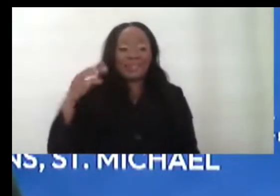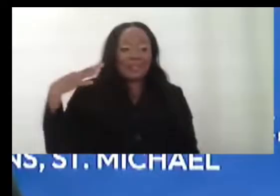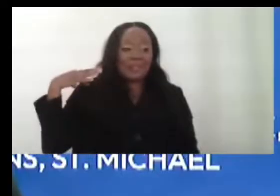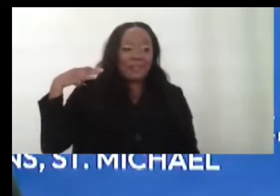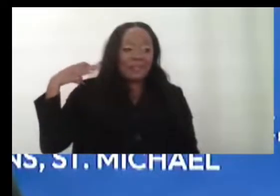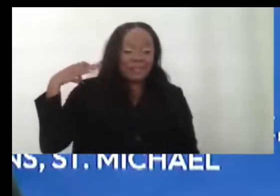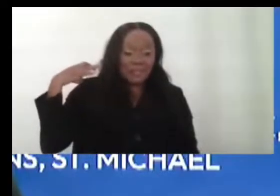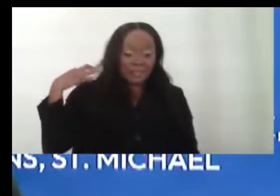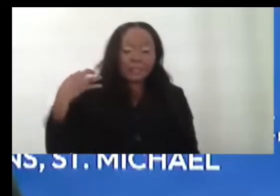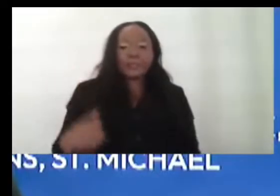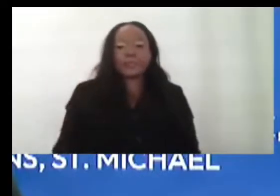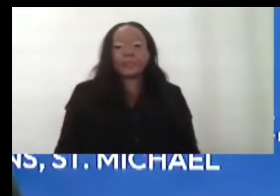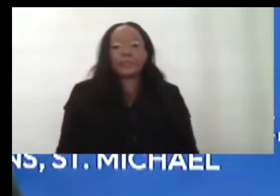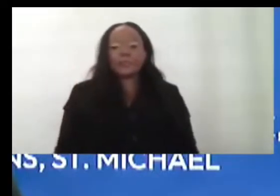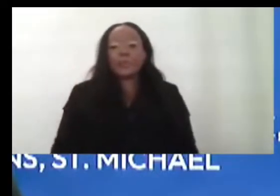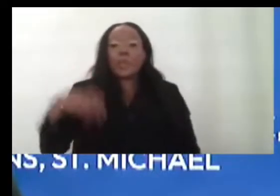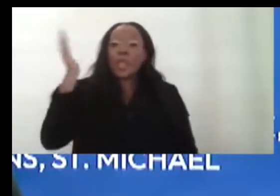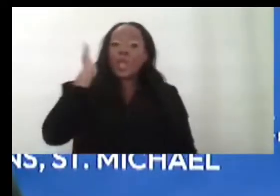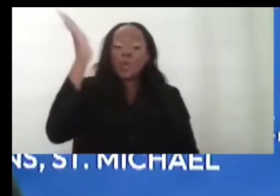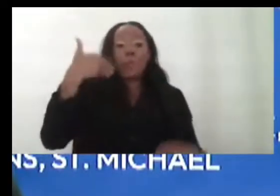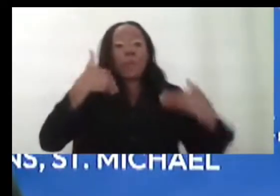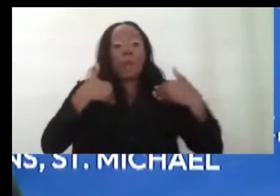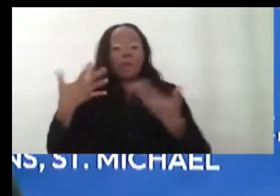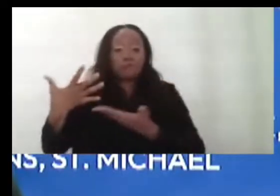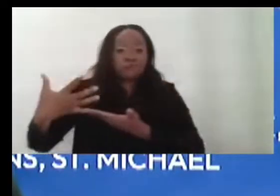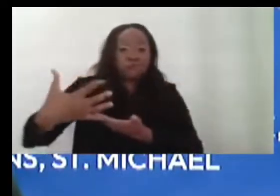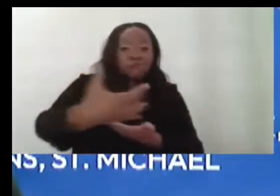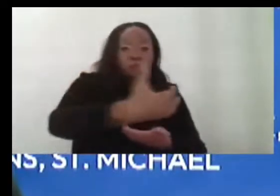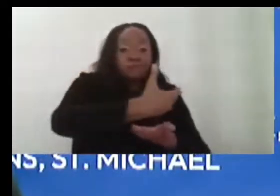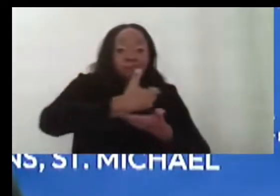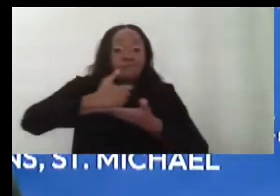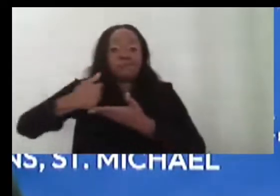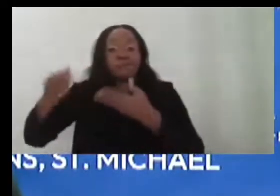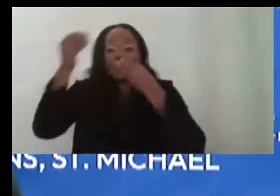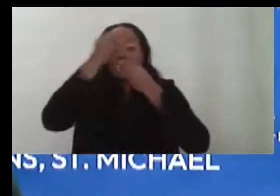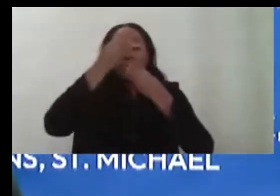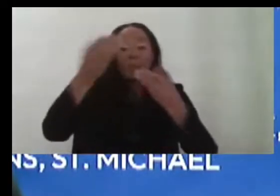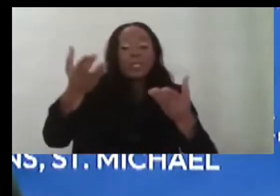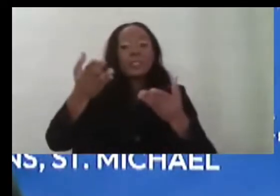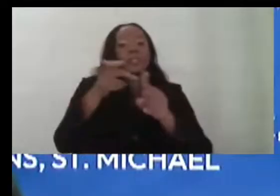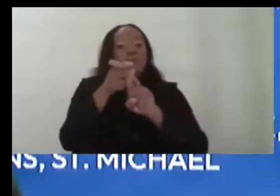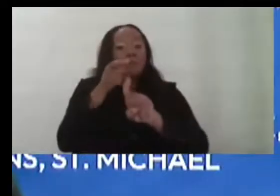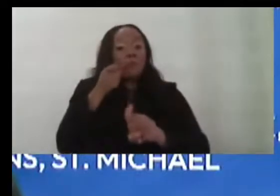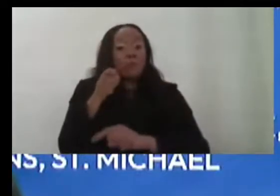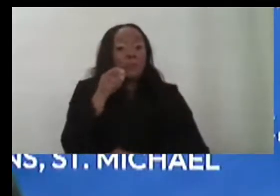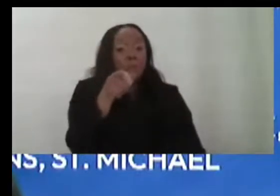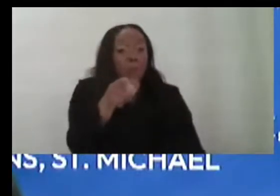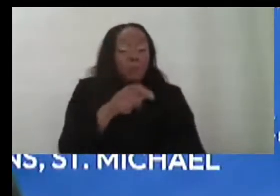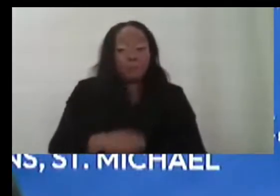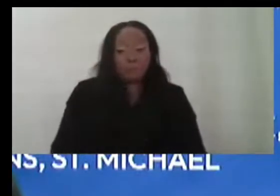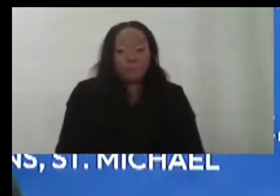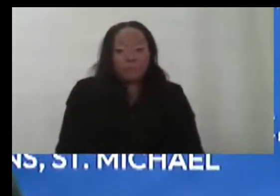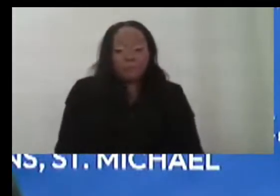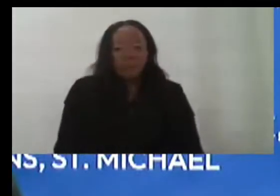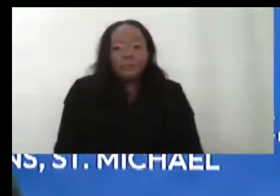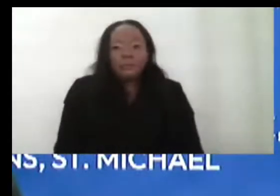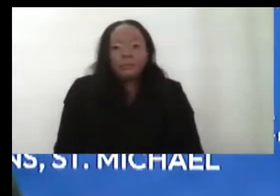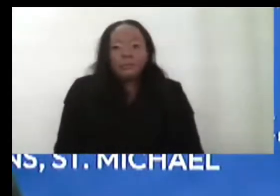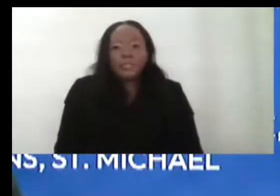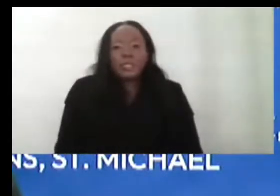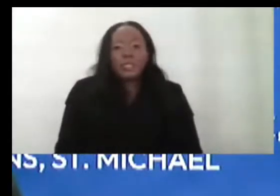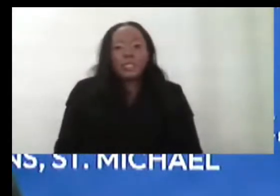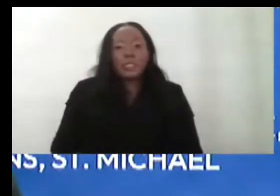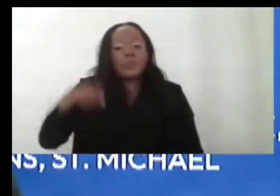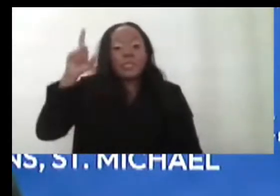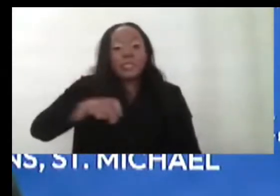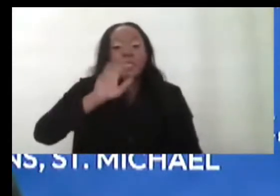collect in the field, collecting invaluable information from you, the public. We need your